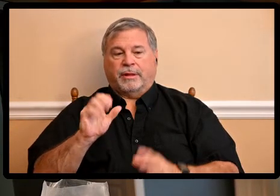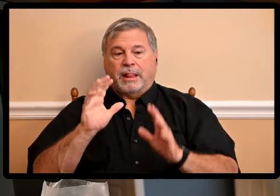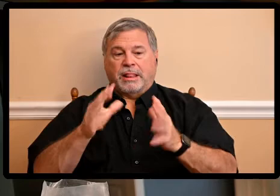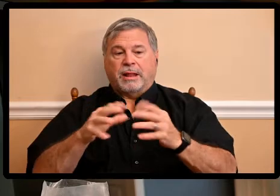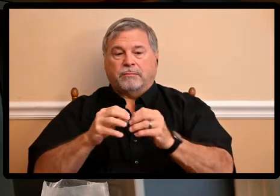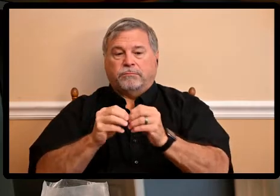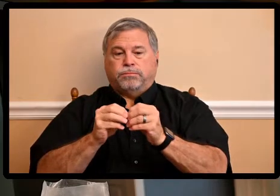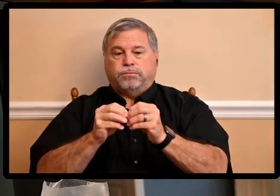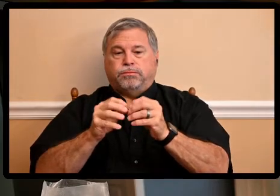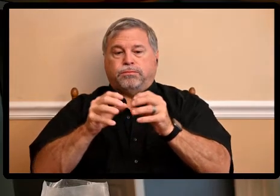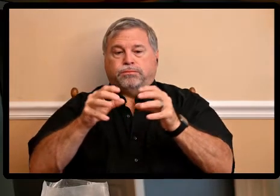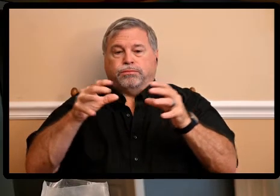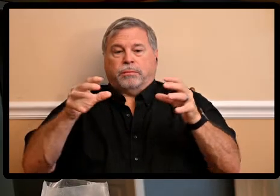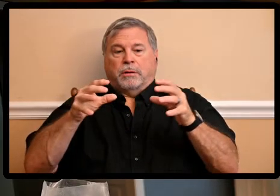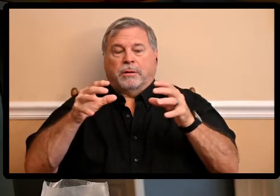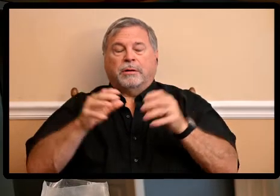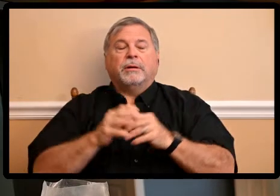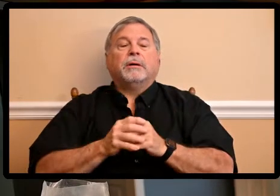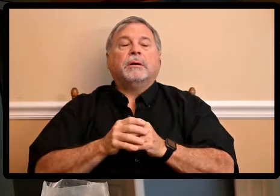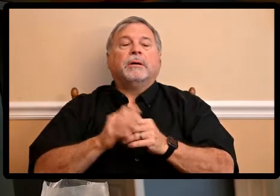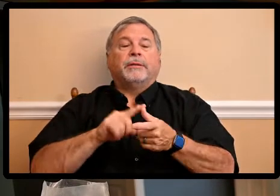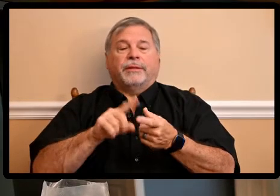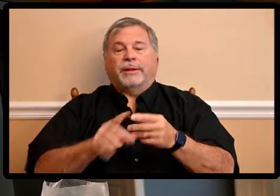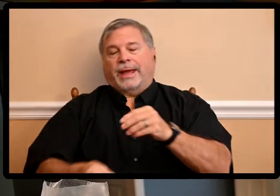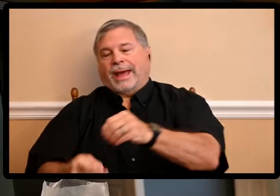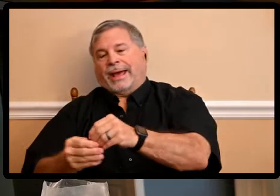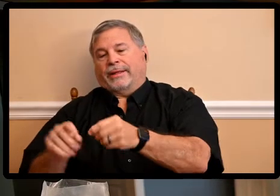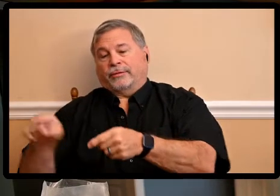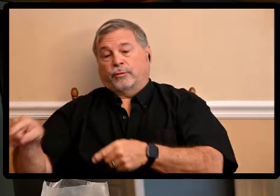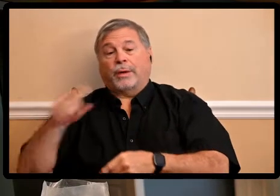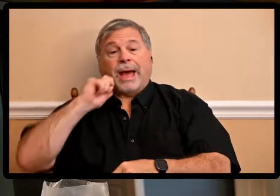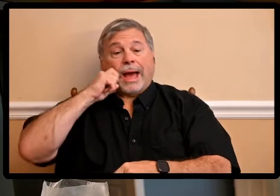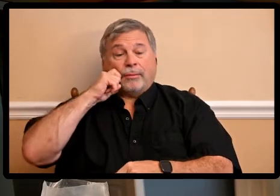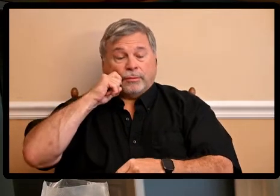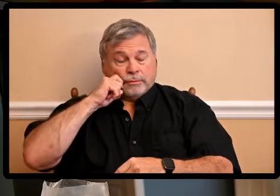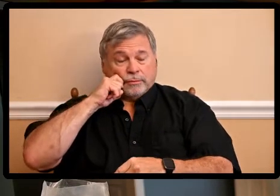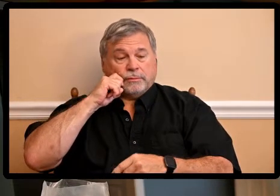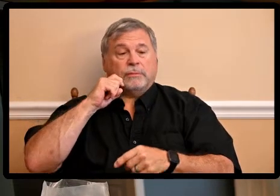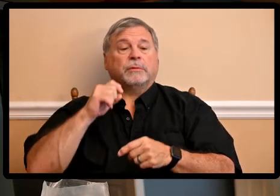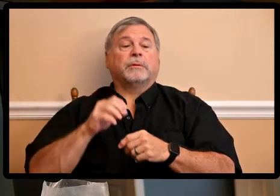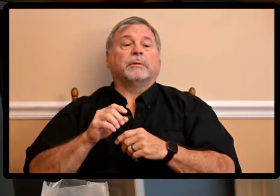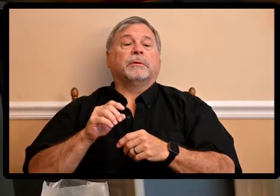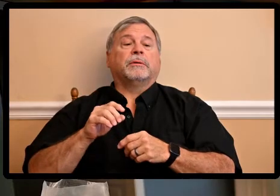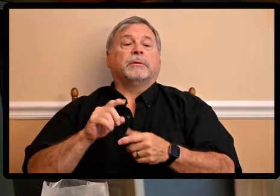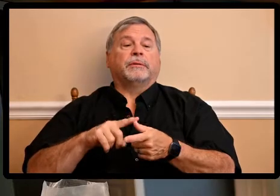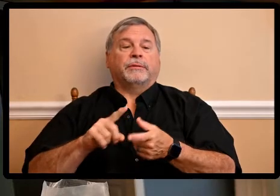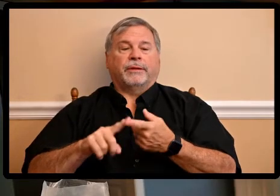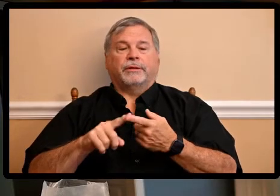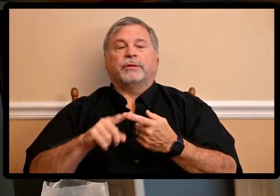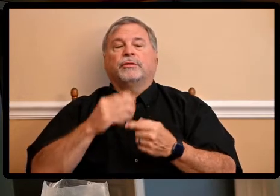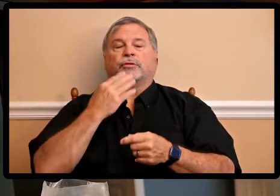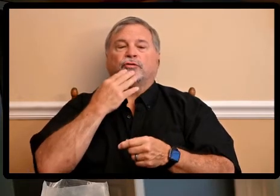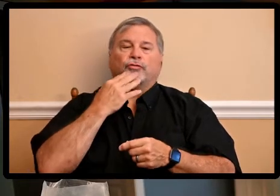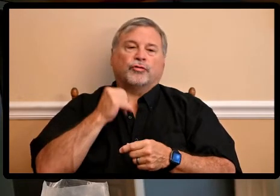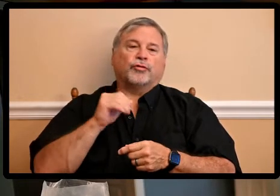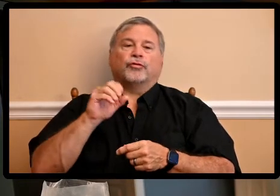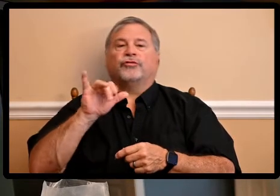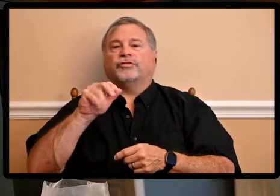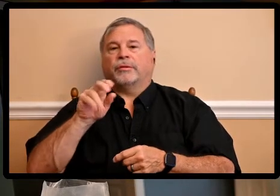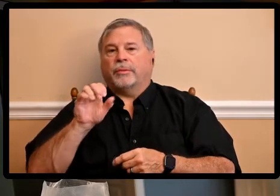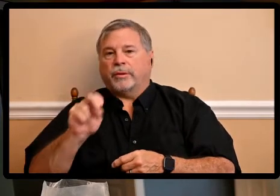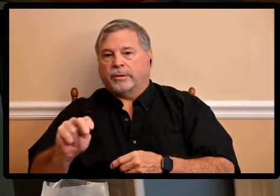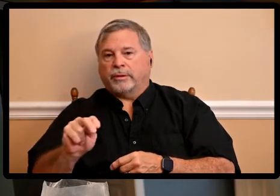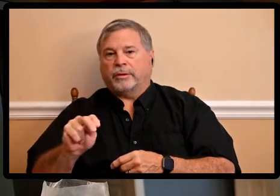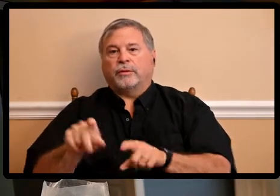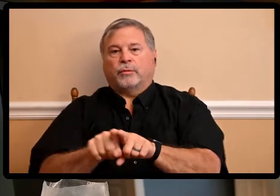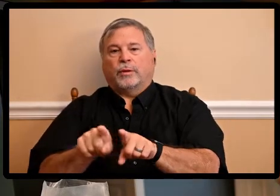bit, and then we're going to add those to the apples that we've diced up, and we're going to put some sugar and some cinnamon there as